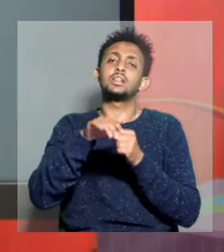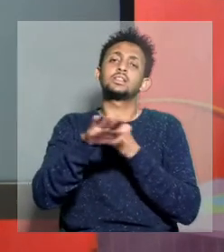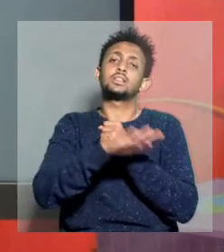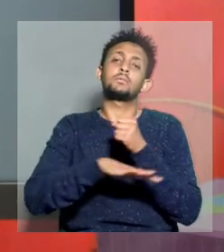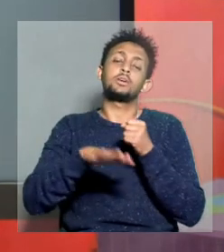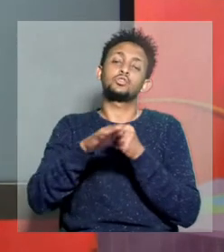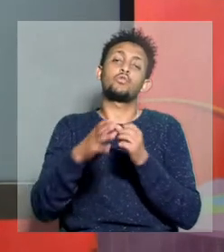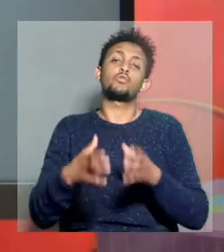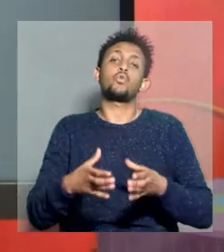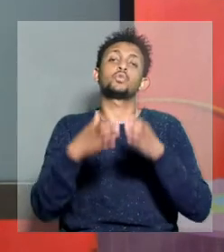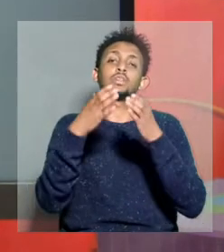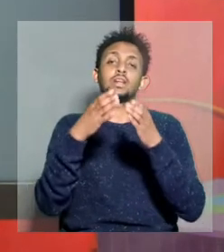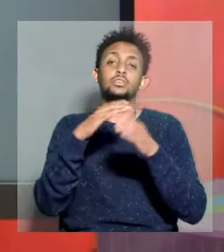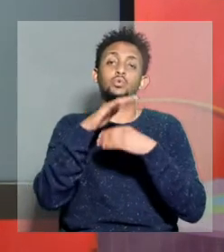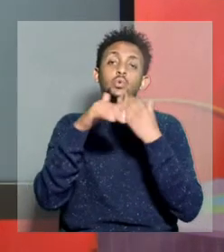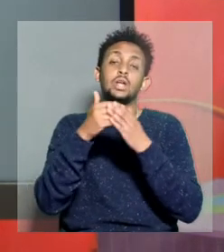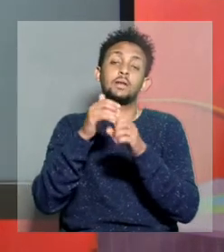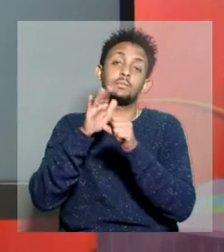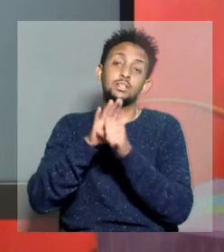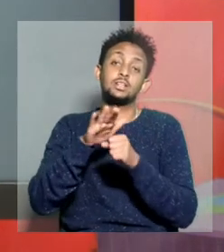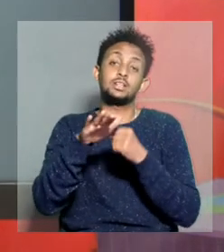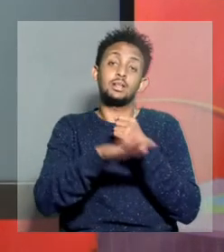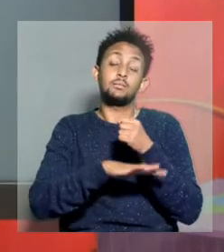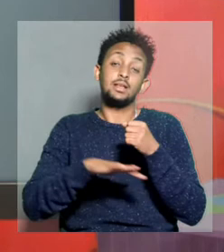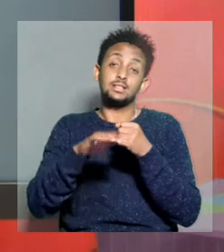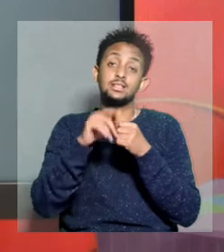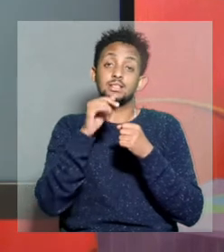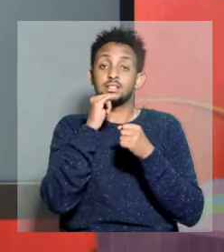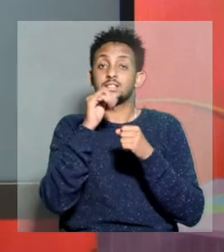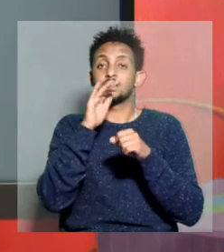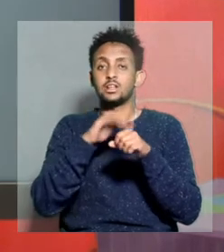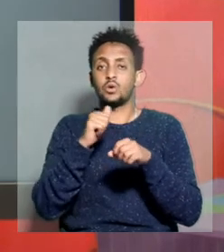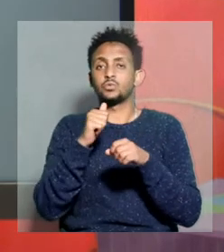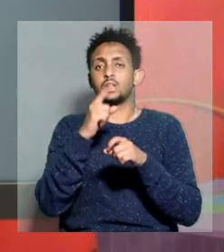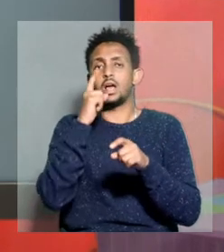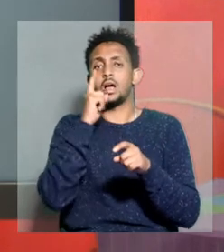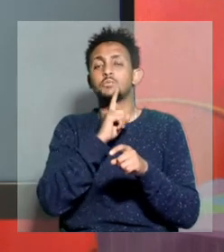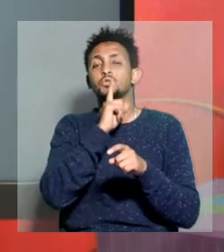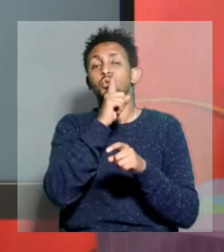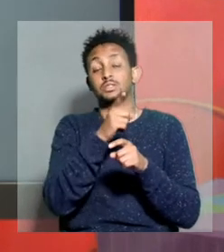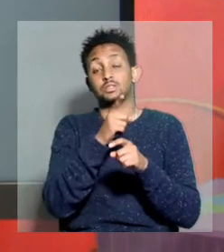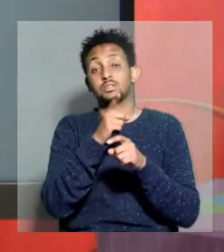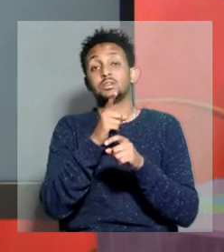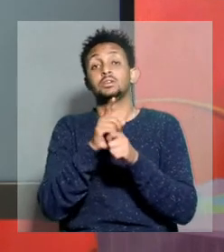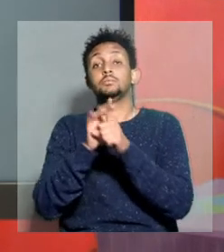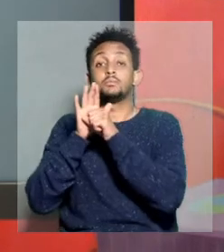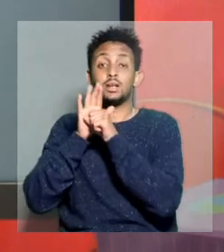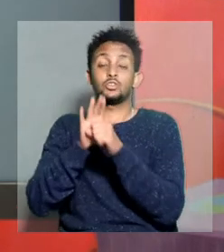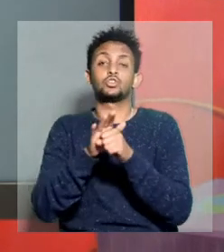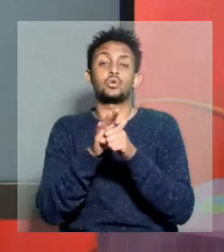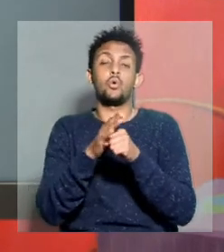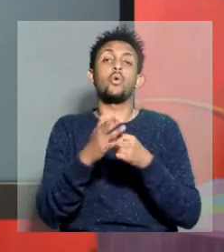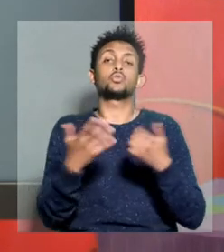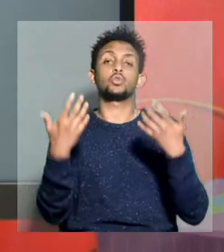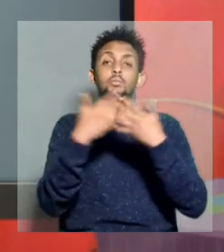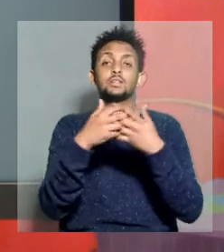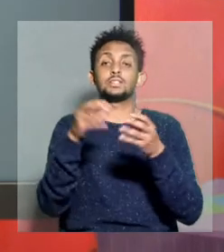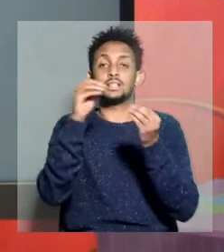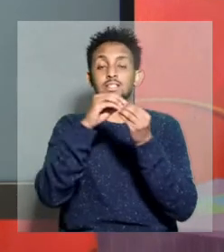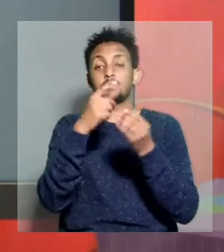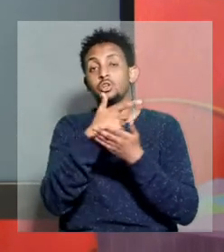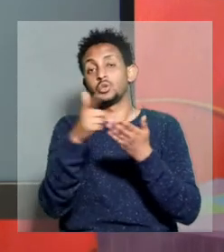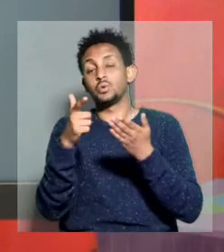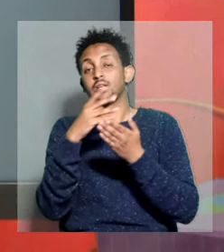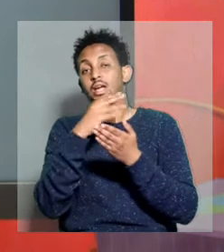the container? The total pressure at the base of the container is known to be absolute pressure, which is a combination or summation of liquid